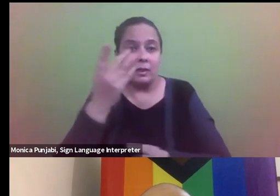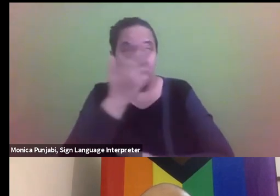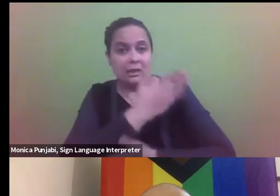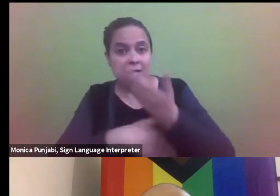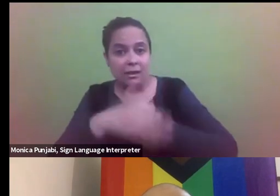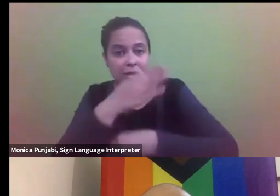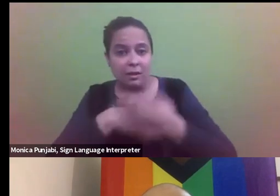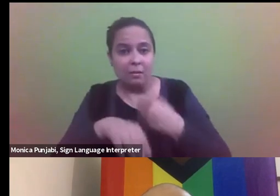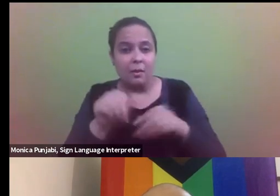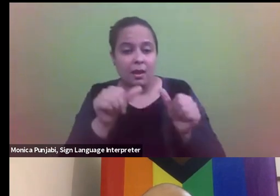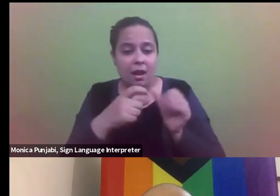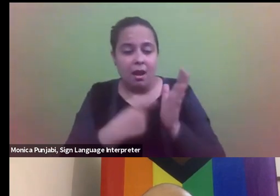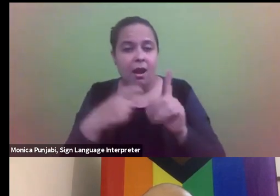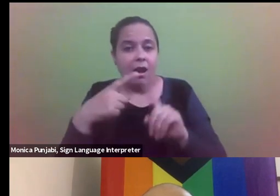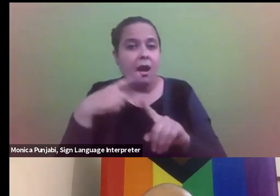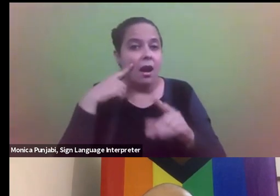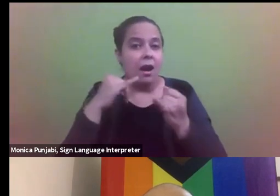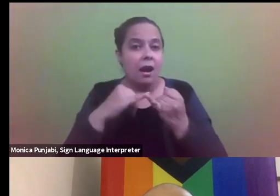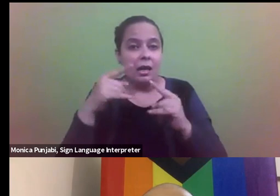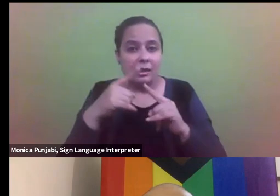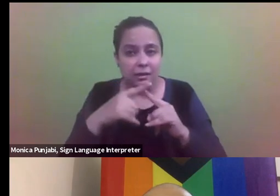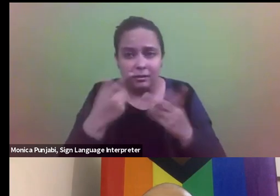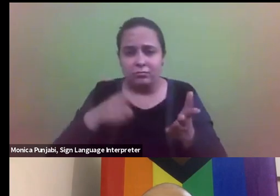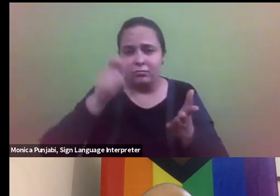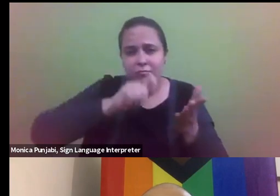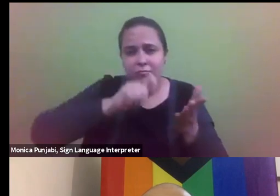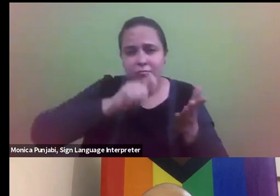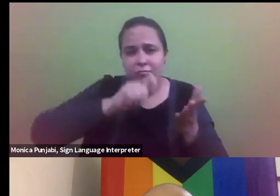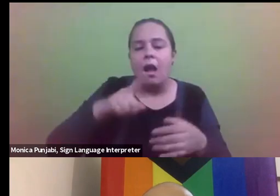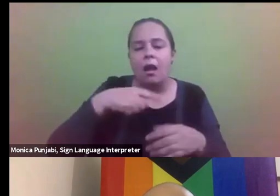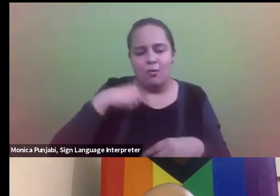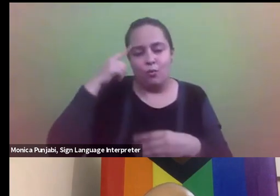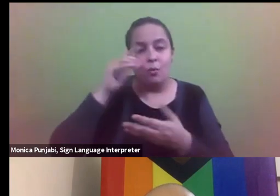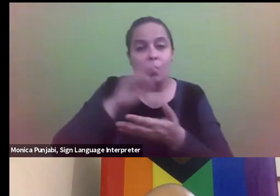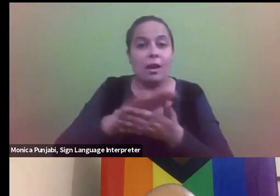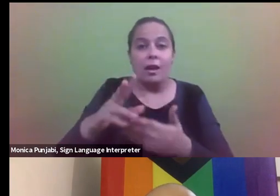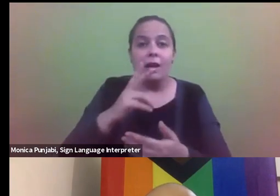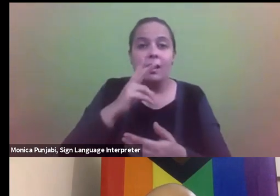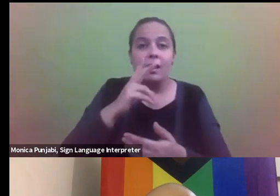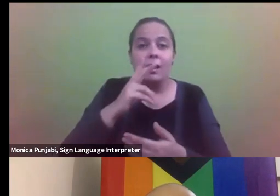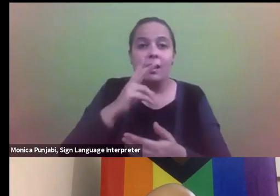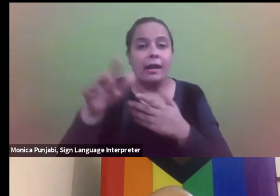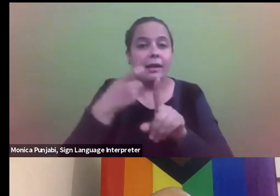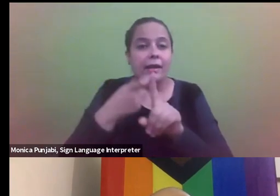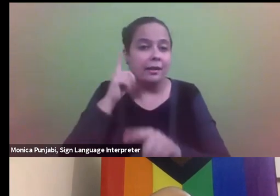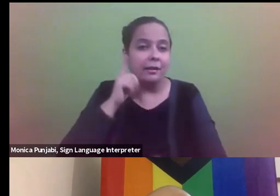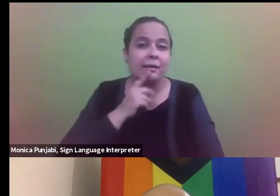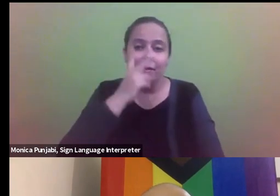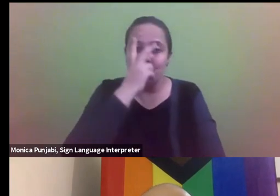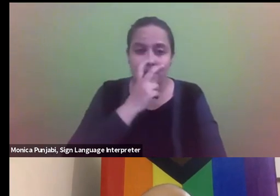that we often hear about. Well, there is Helen Keller, who is a very prominent writer, but we don't hear